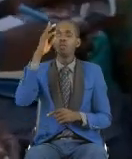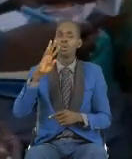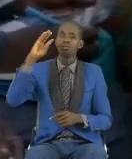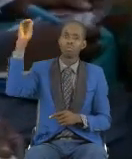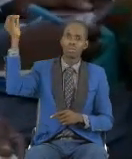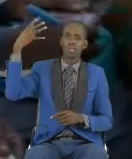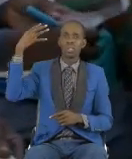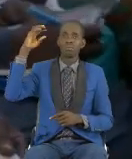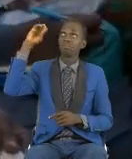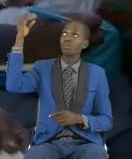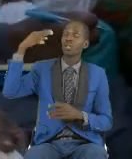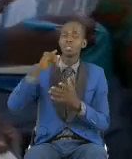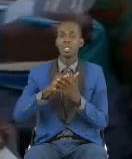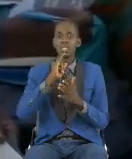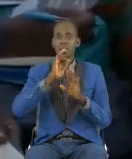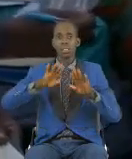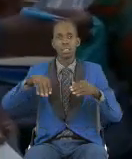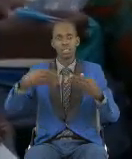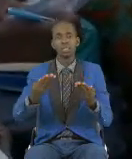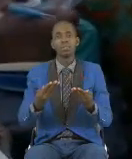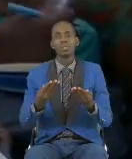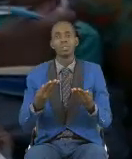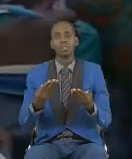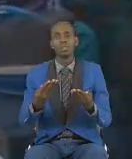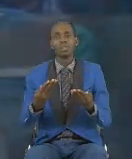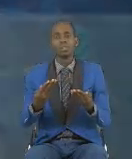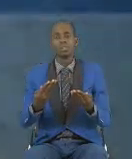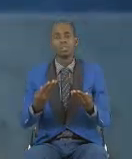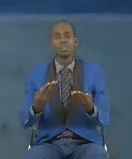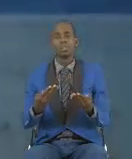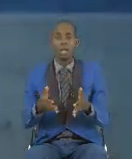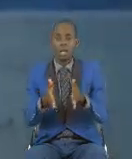is given. Ask and you'll be given.